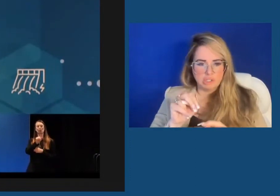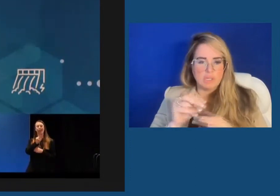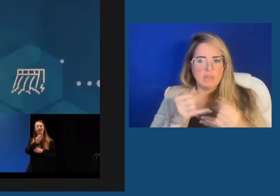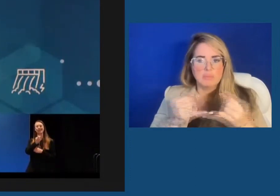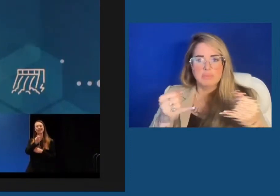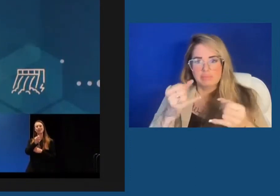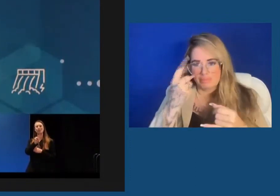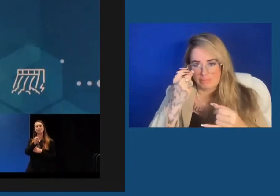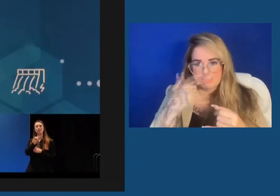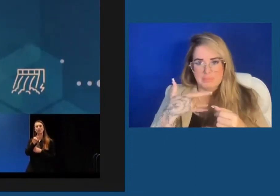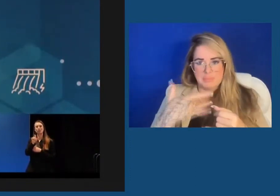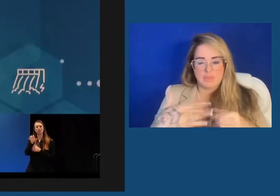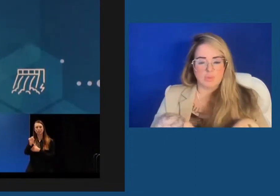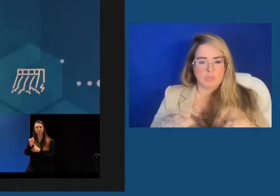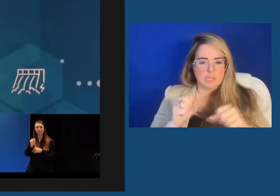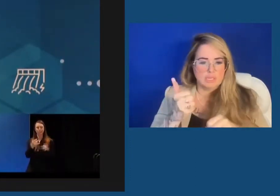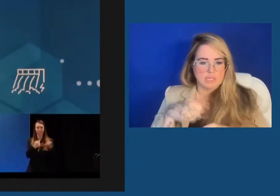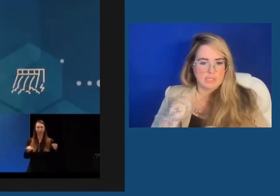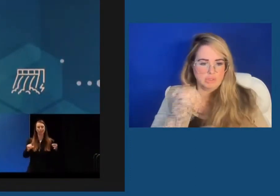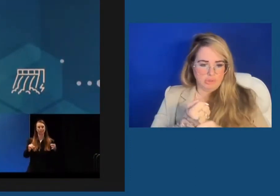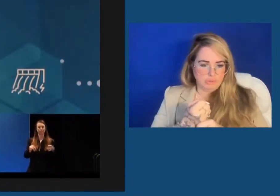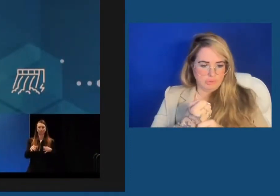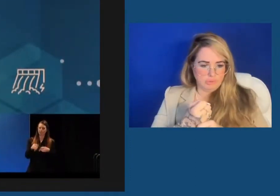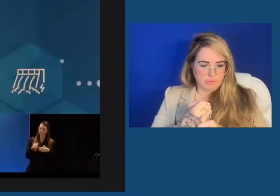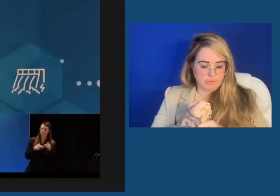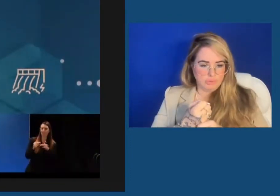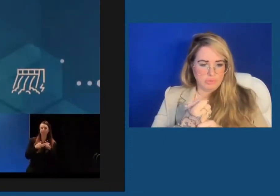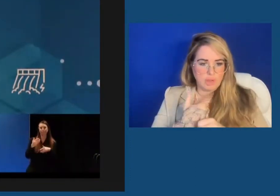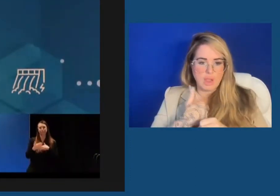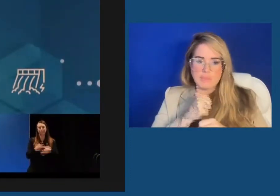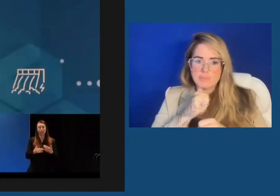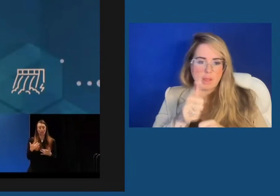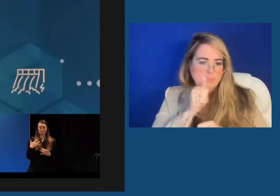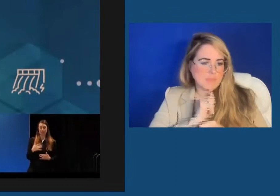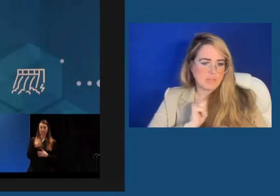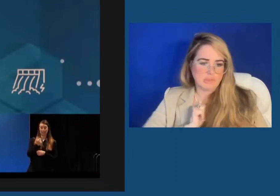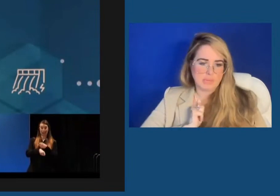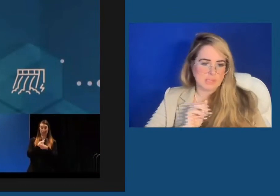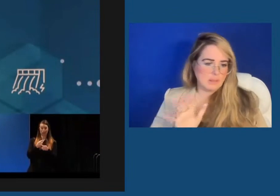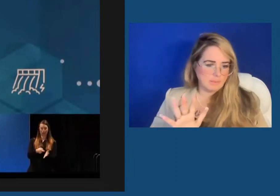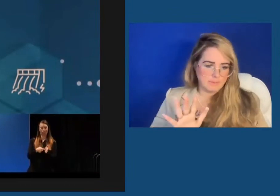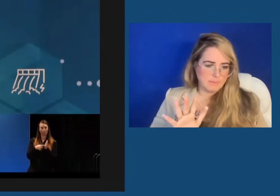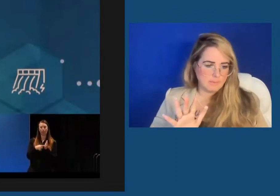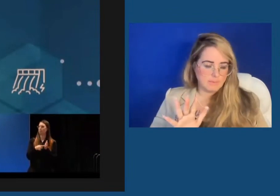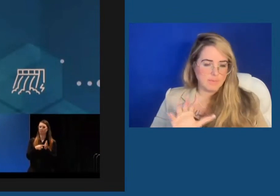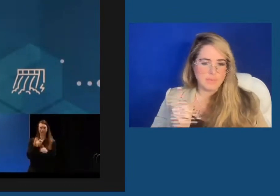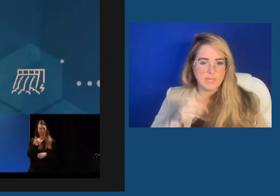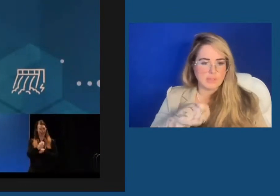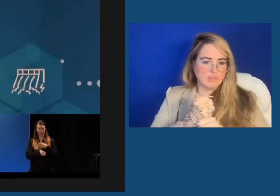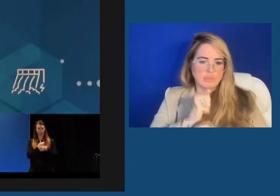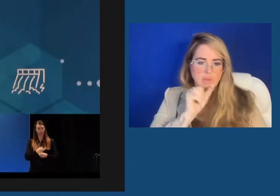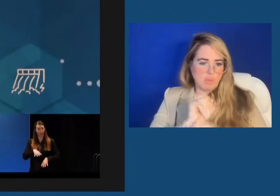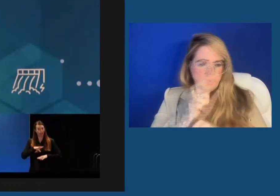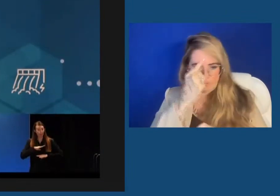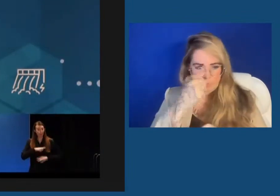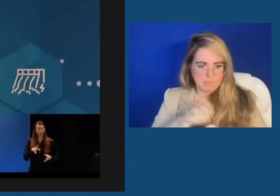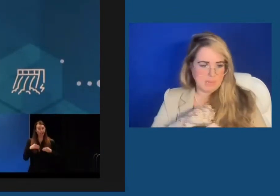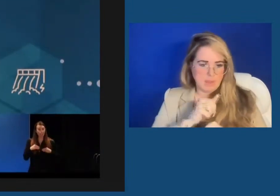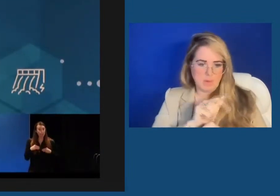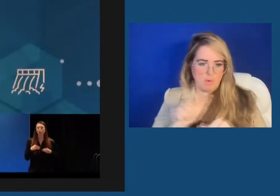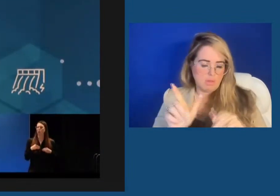10 years. I'm the most impatient person on the planet. 10 years does not work for me in any